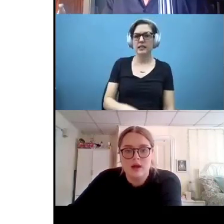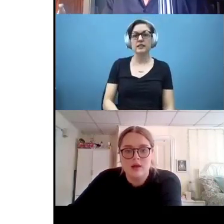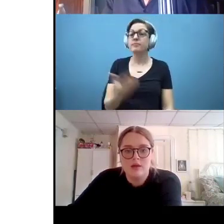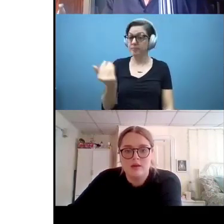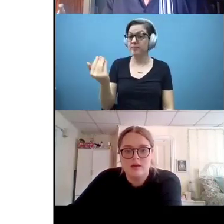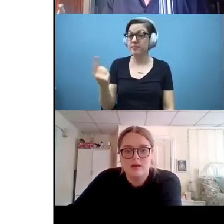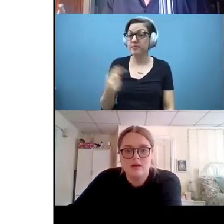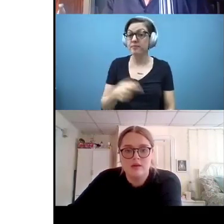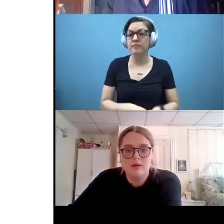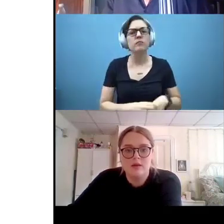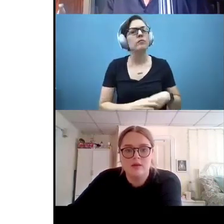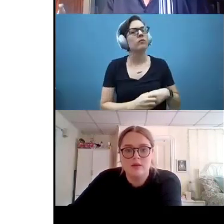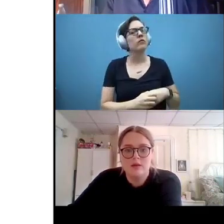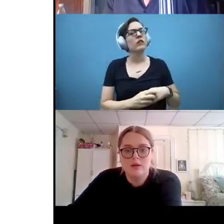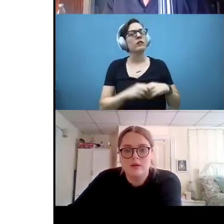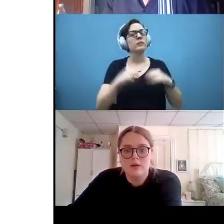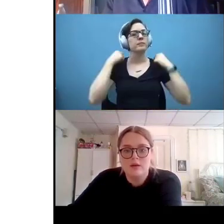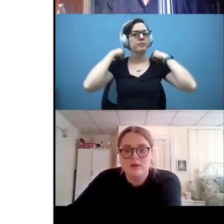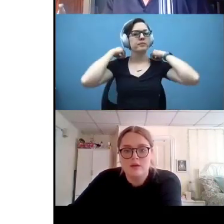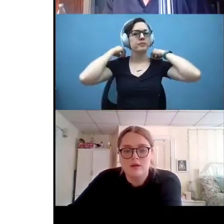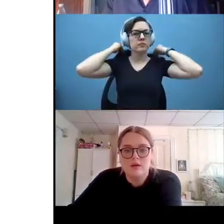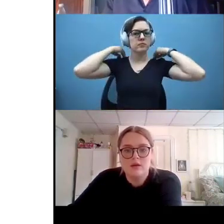on.